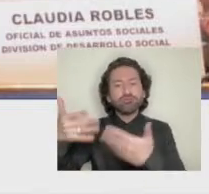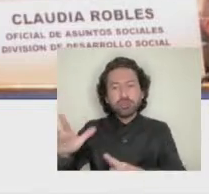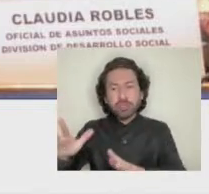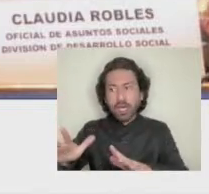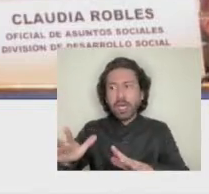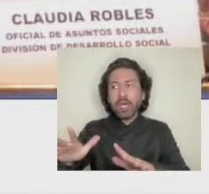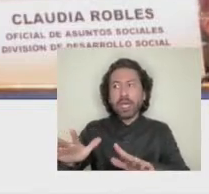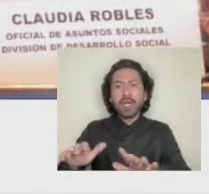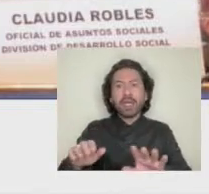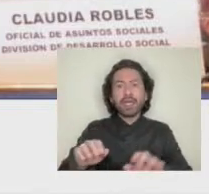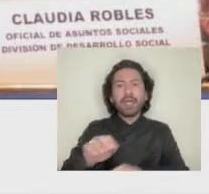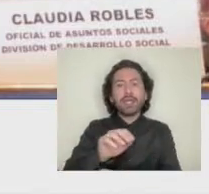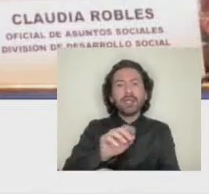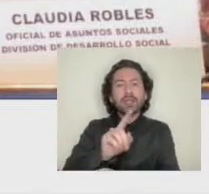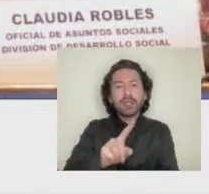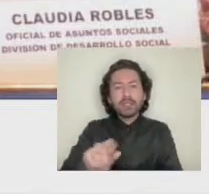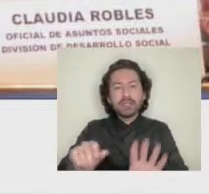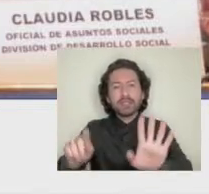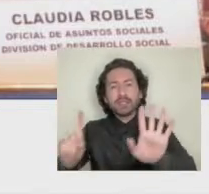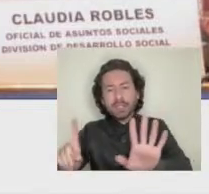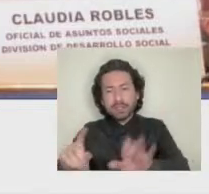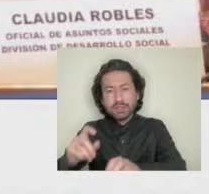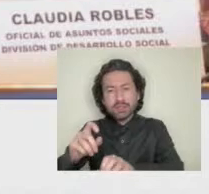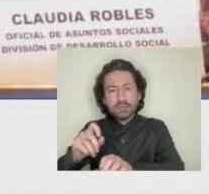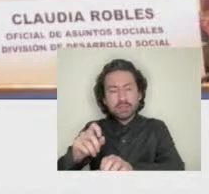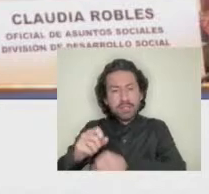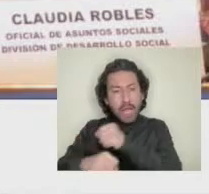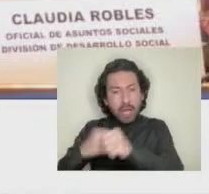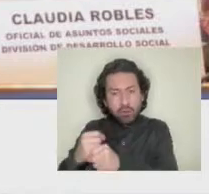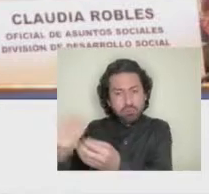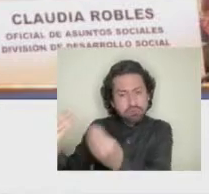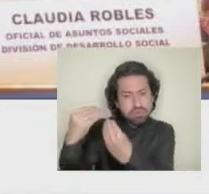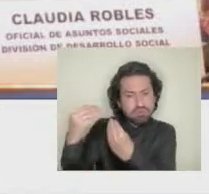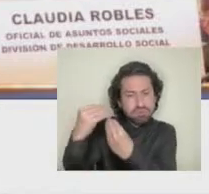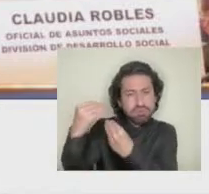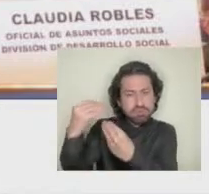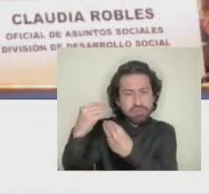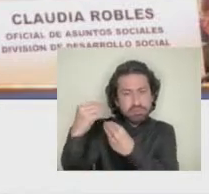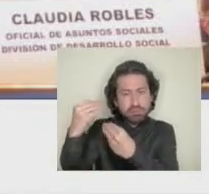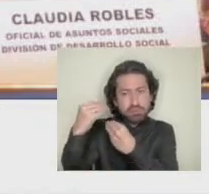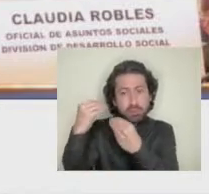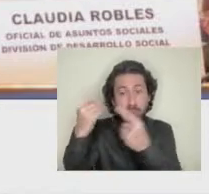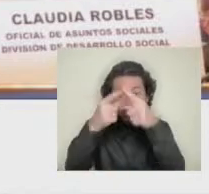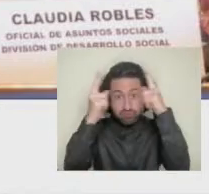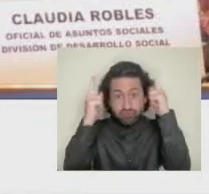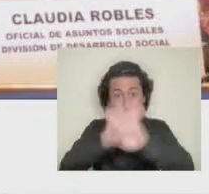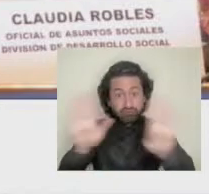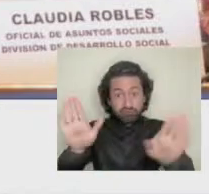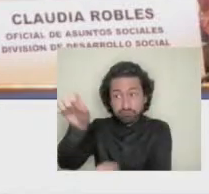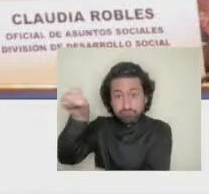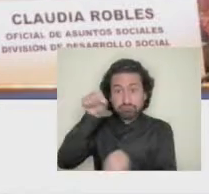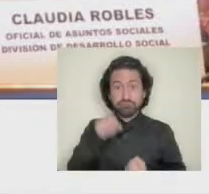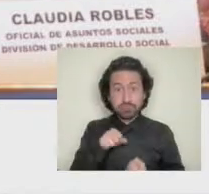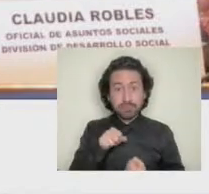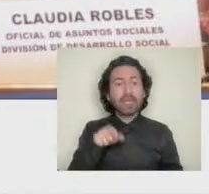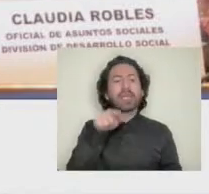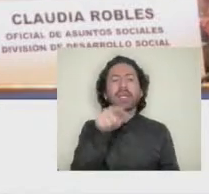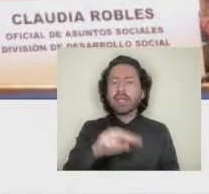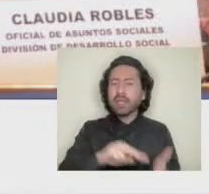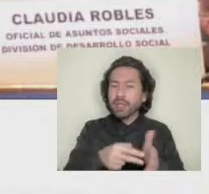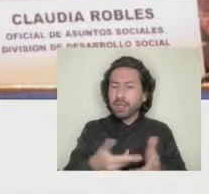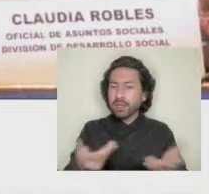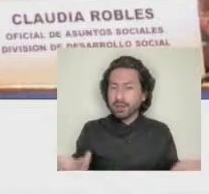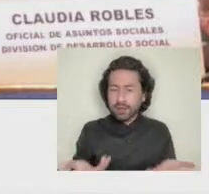least 16 years of complete tertiary education, in other words, higher education. And what we are evidencing